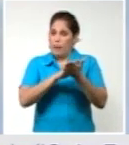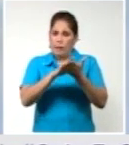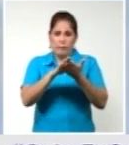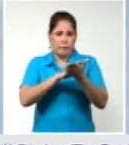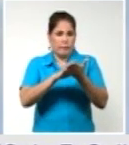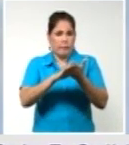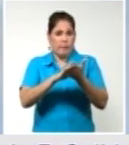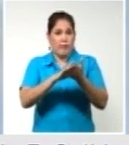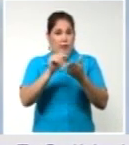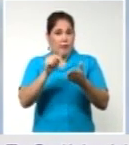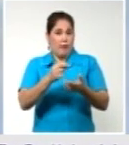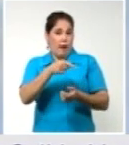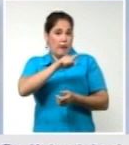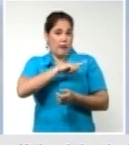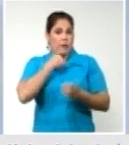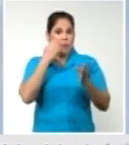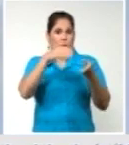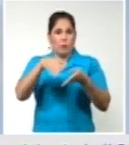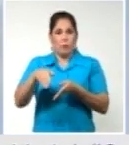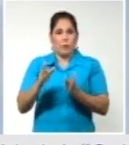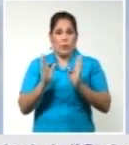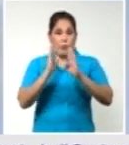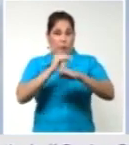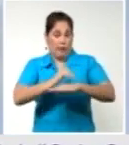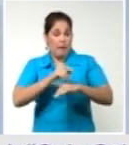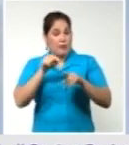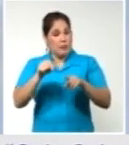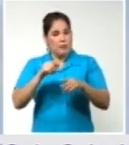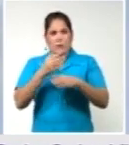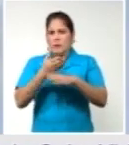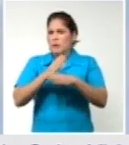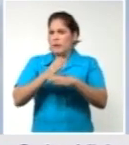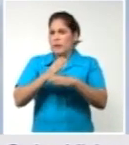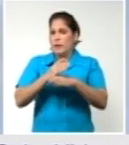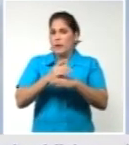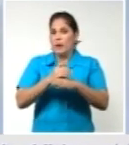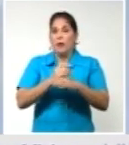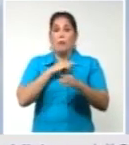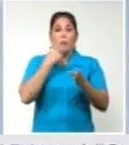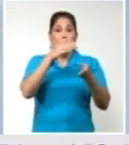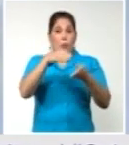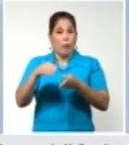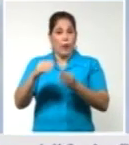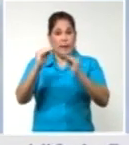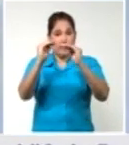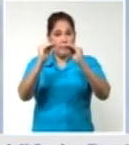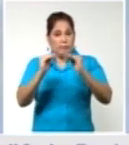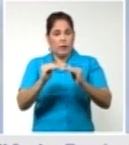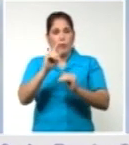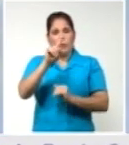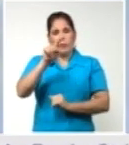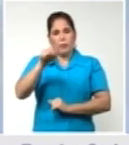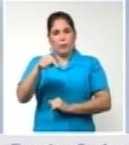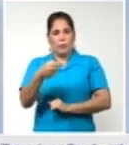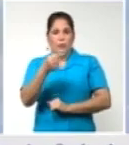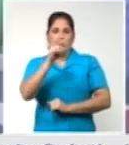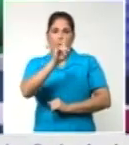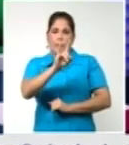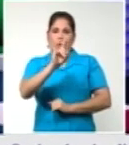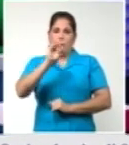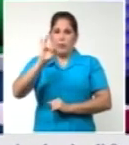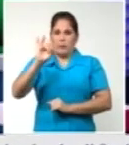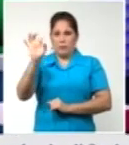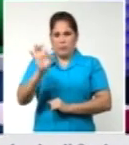128, with a mortality rate of 1.97%, lower than the global rate of